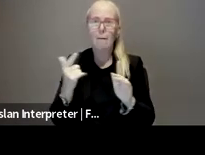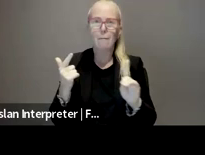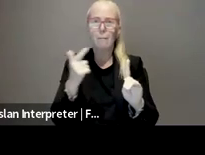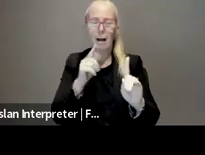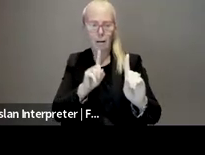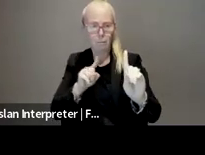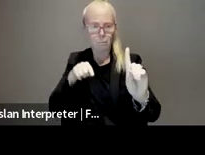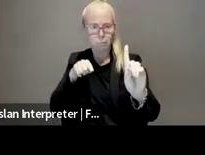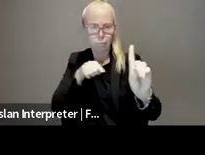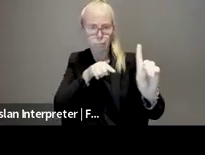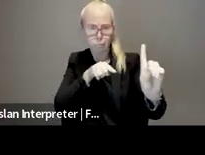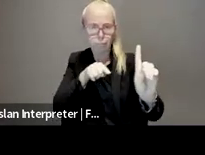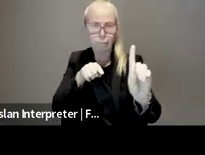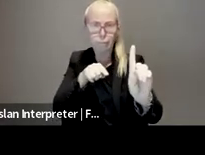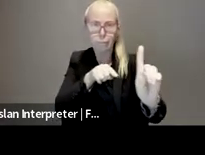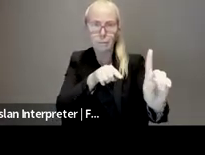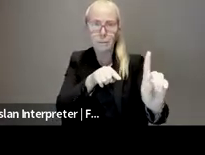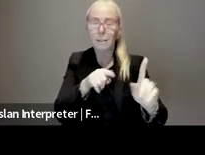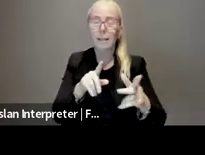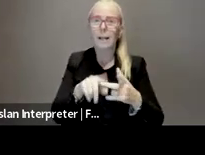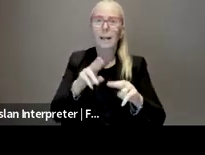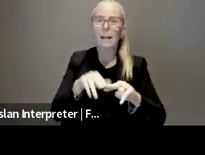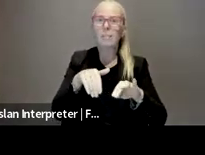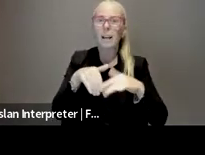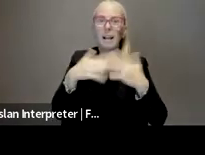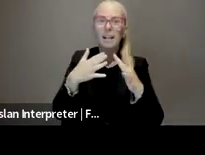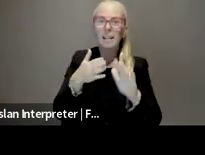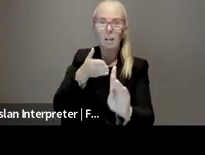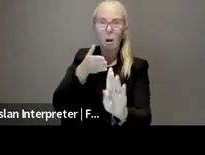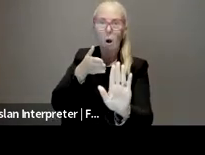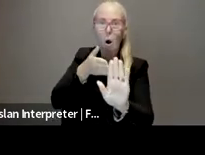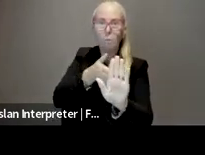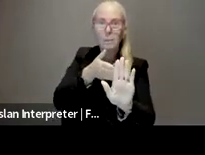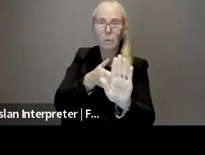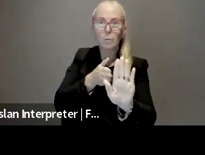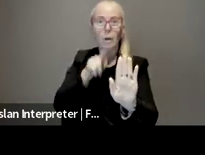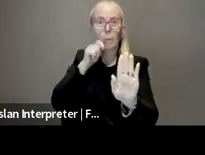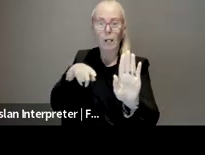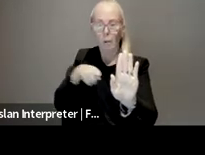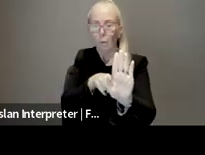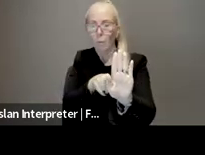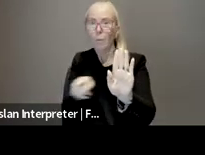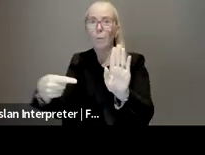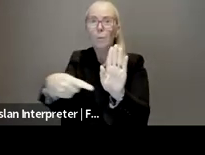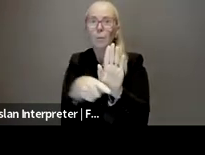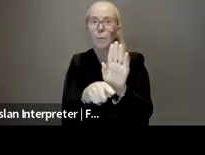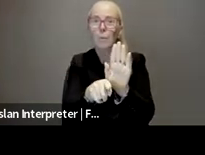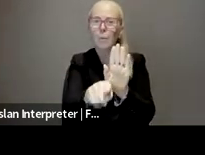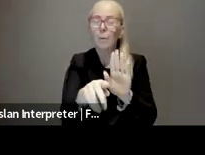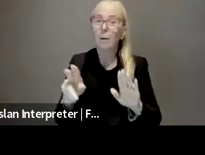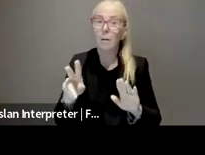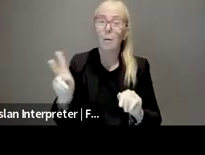enable the Kobe robot to navigate around obstacles both indoors and outdoors. The Kobe robot is equipped to traverse various